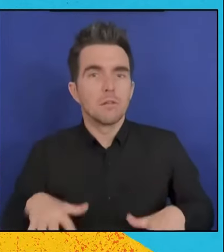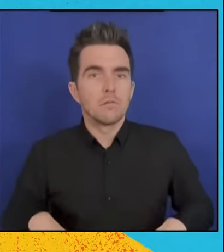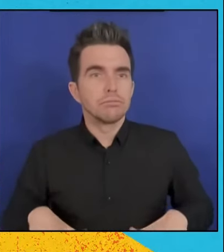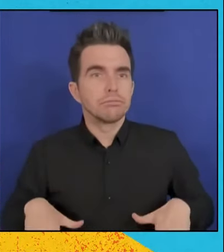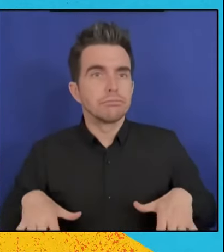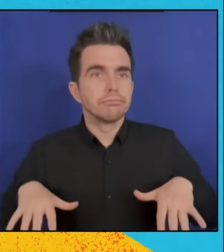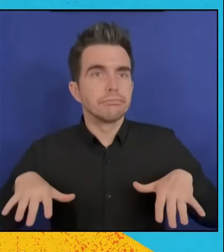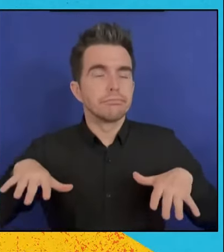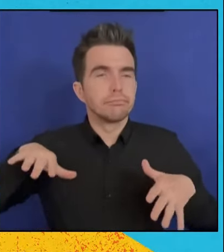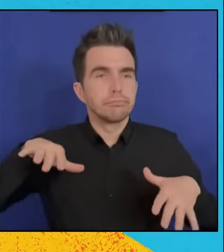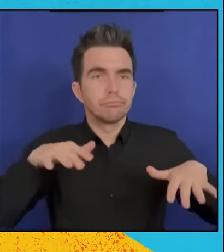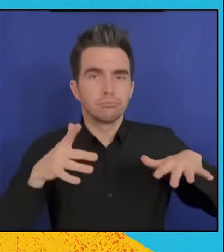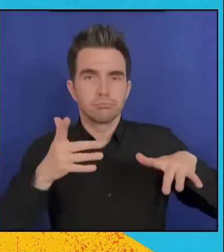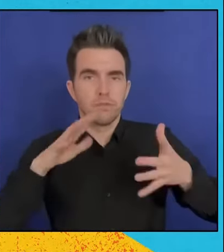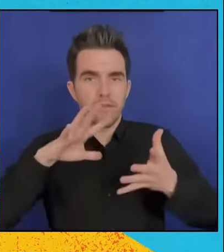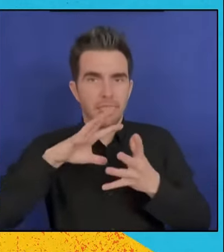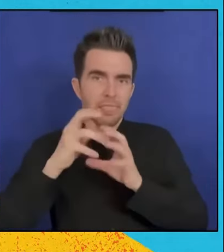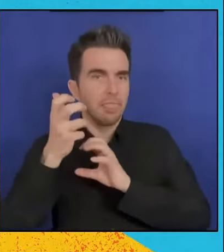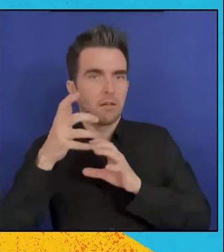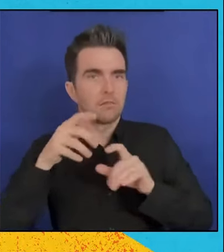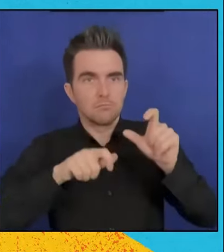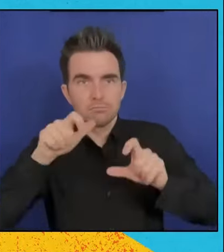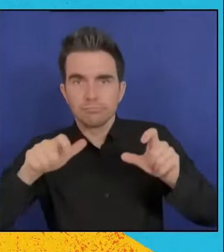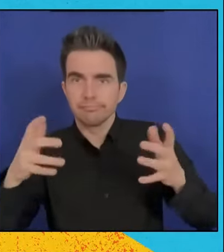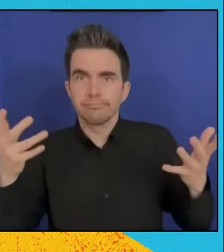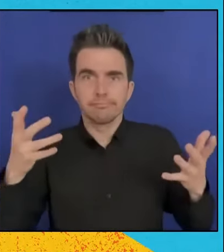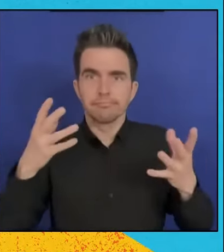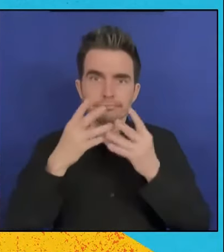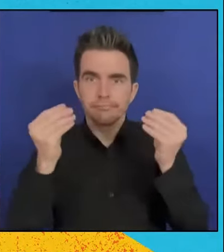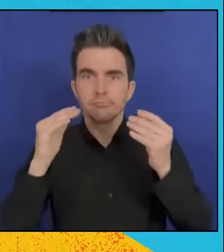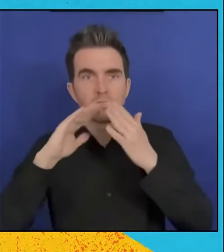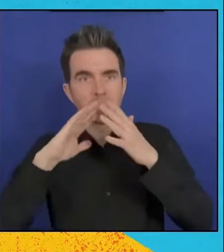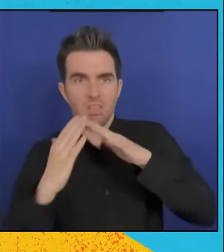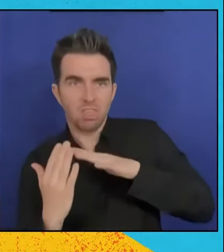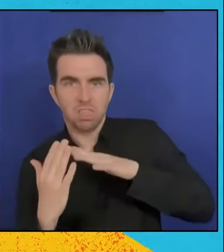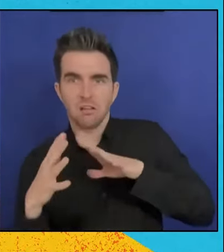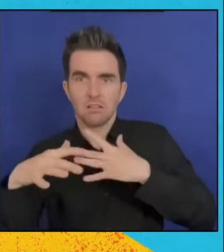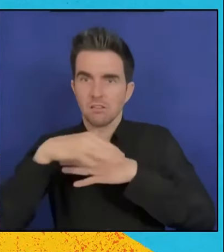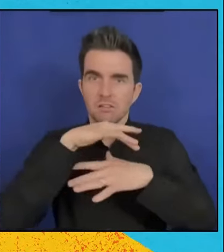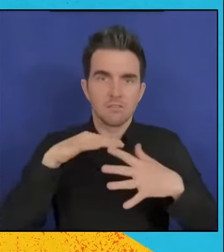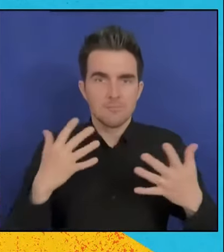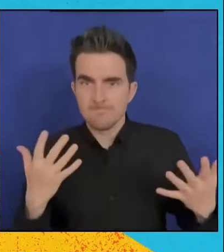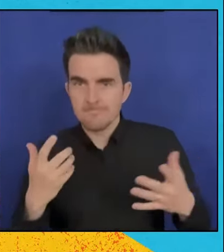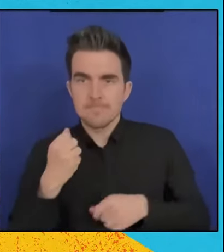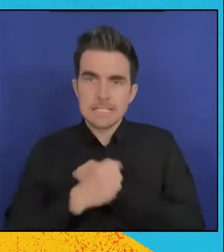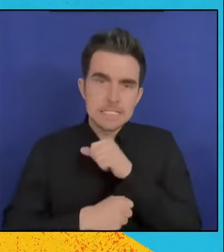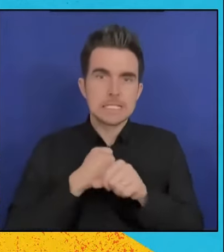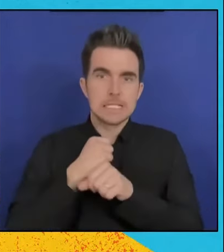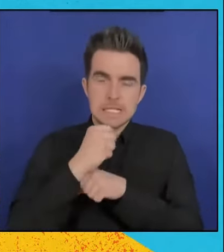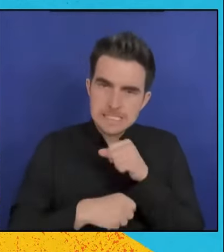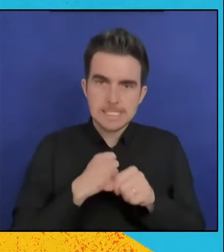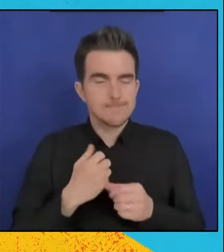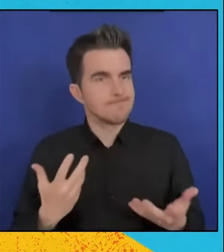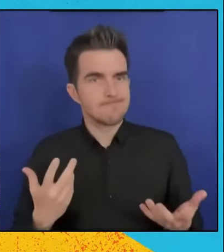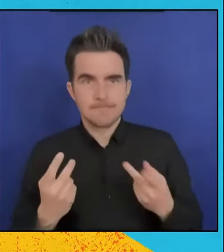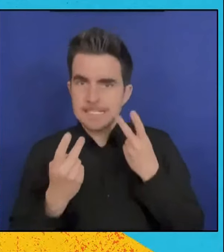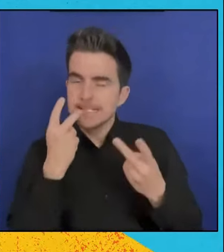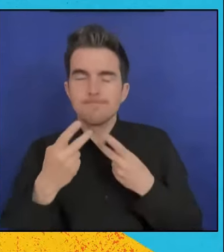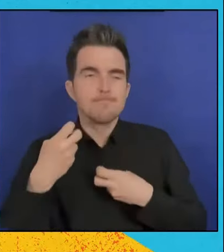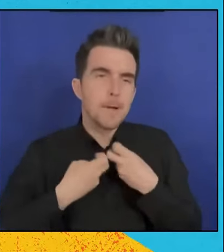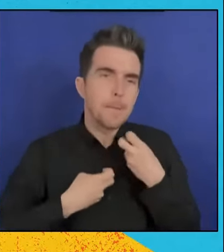out, there seems to be no stop in this unfortunate situation. My solution is to propose the use